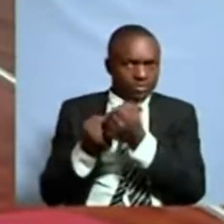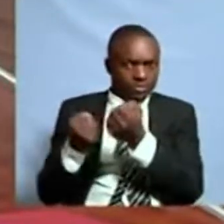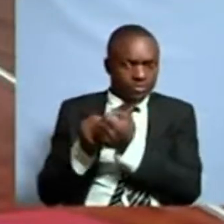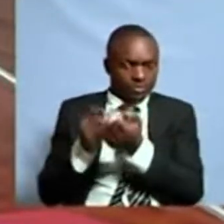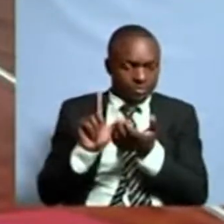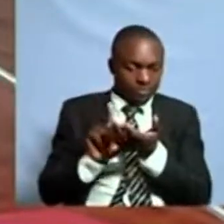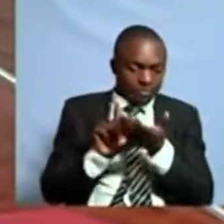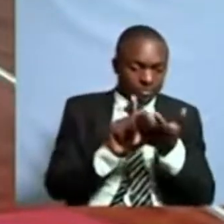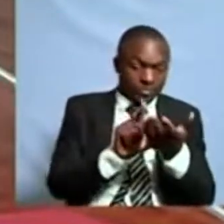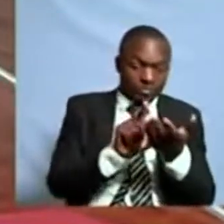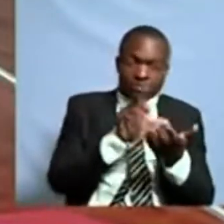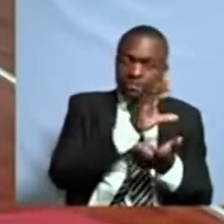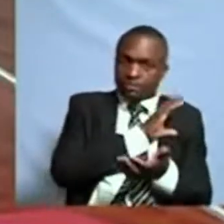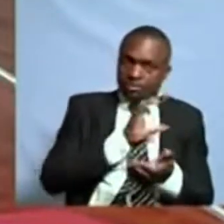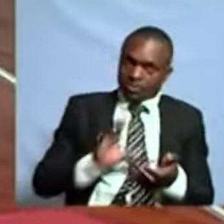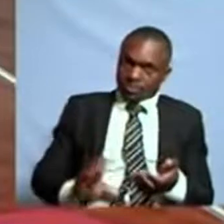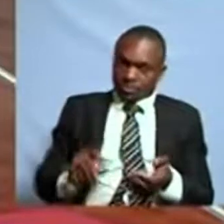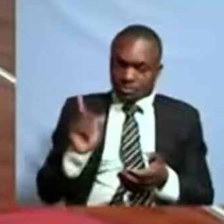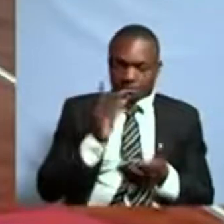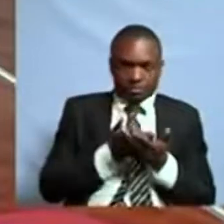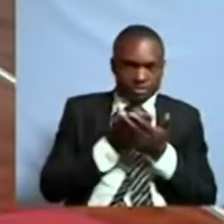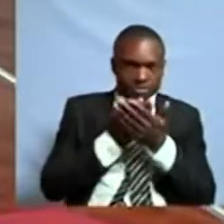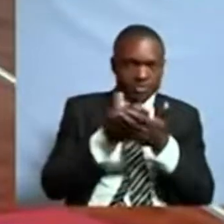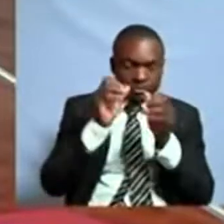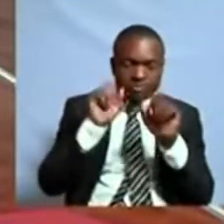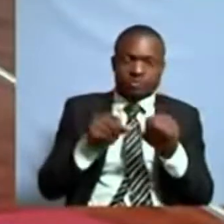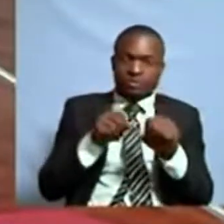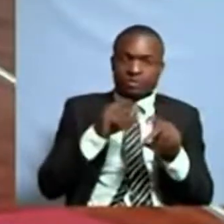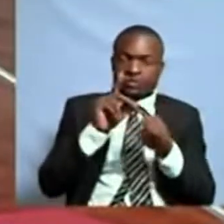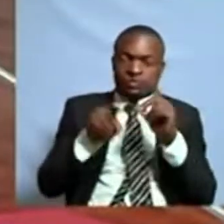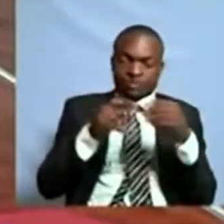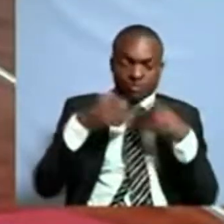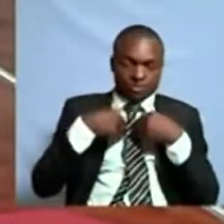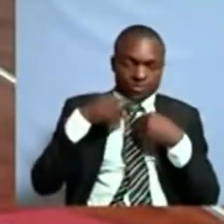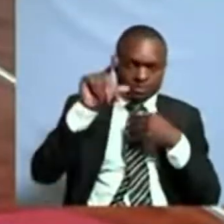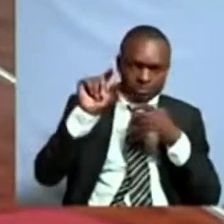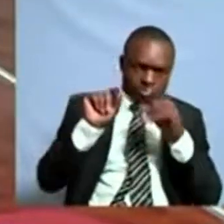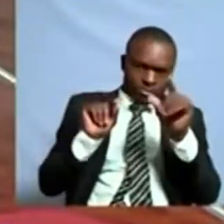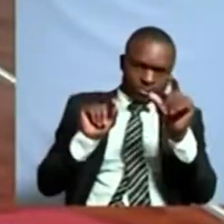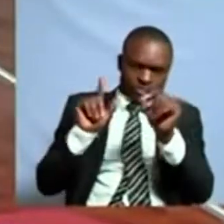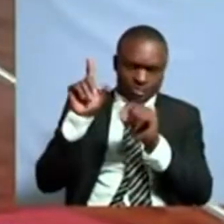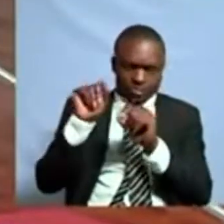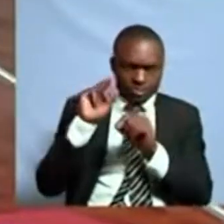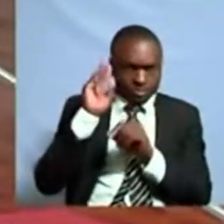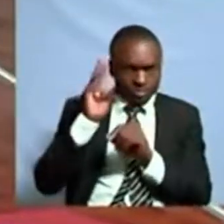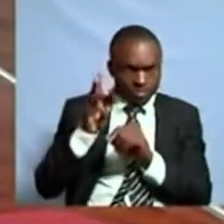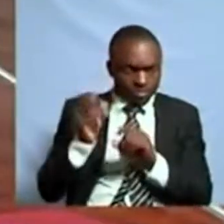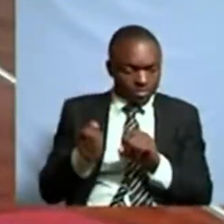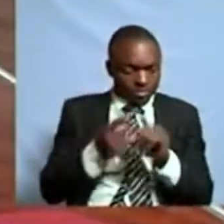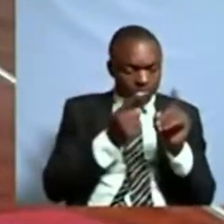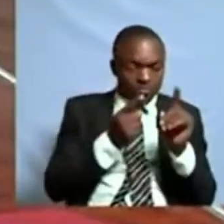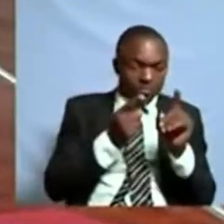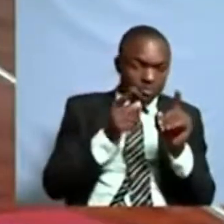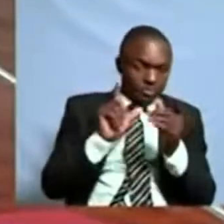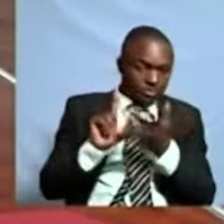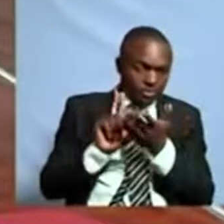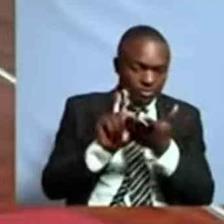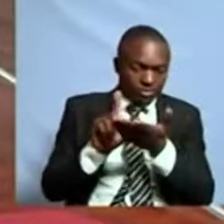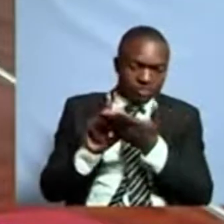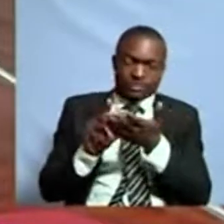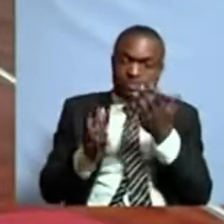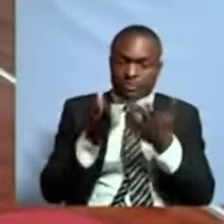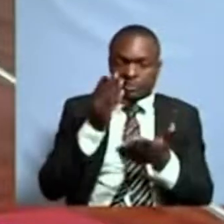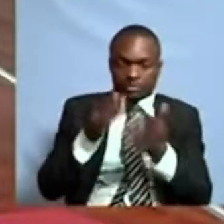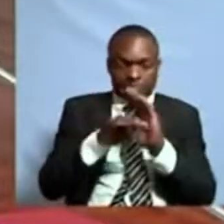facility? And in our submission, we are saying, let people have an option of either going for a loan or going for the